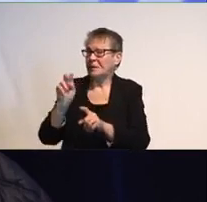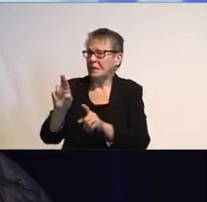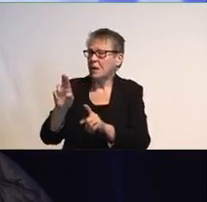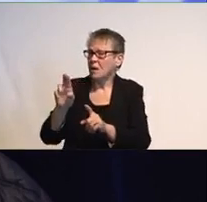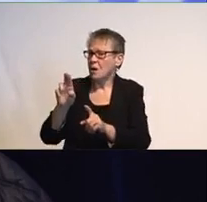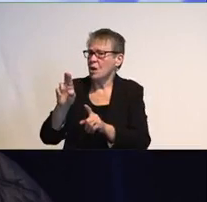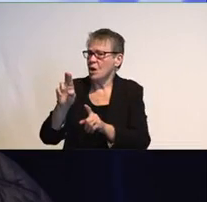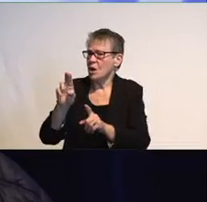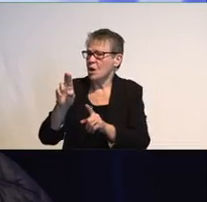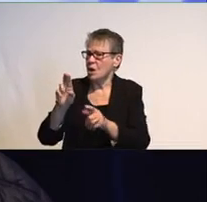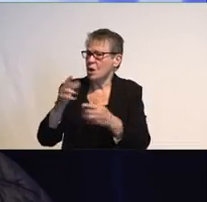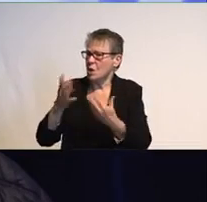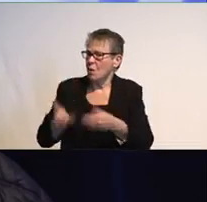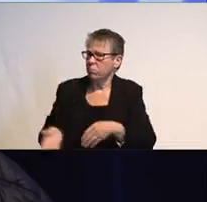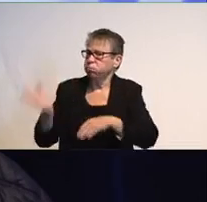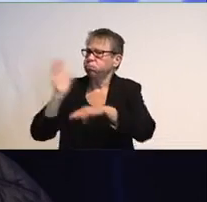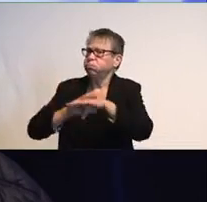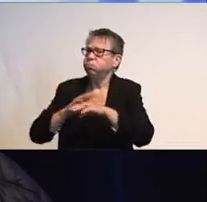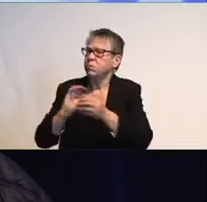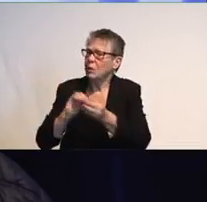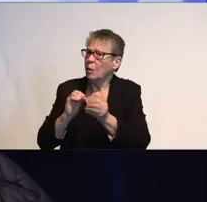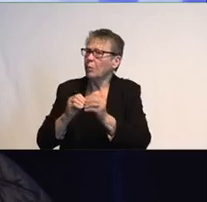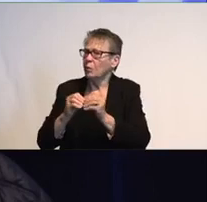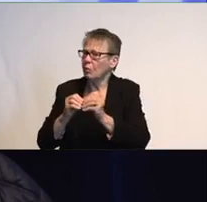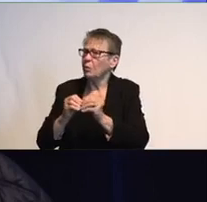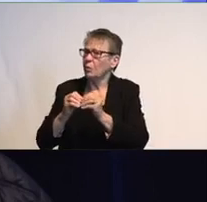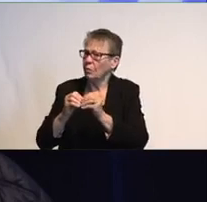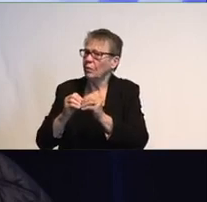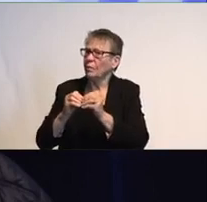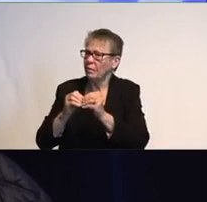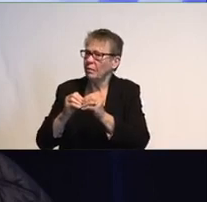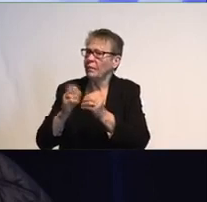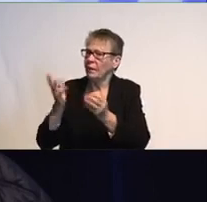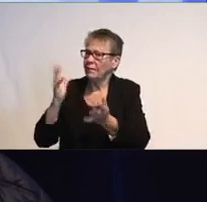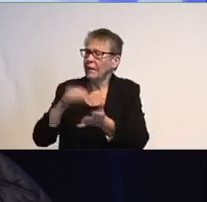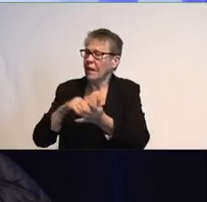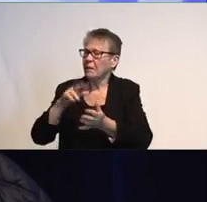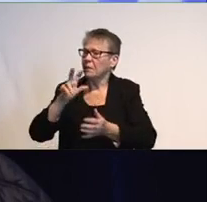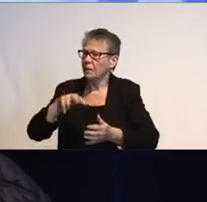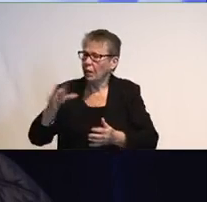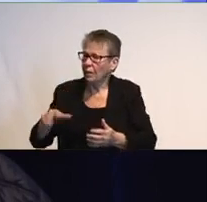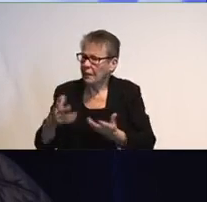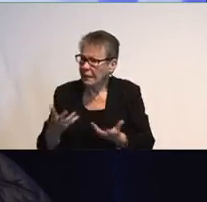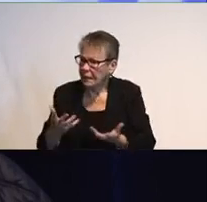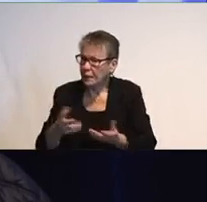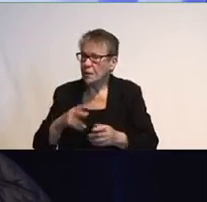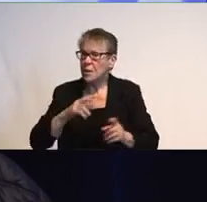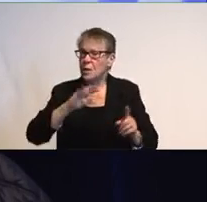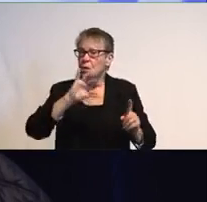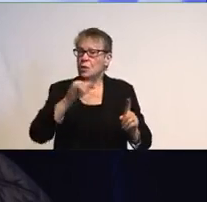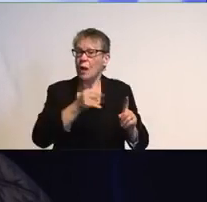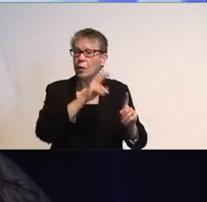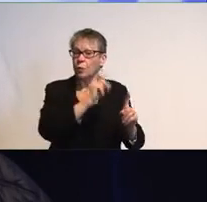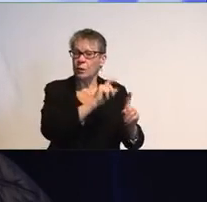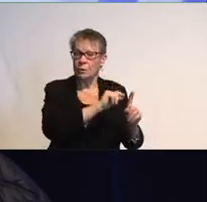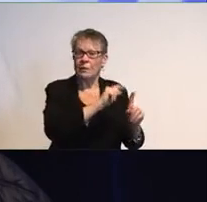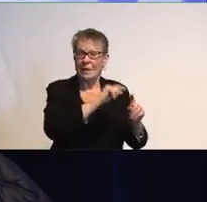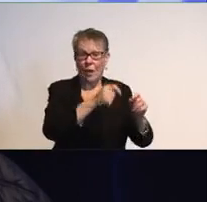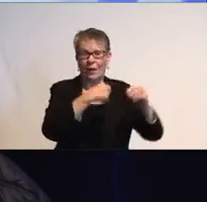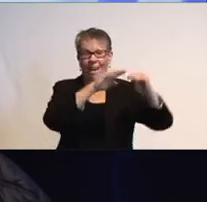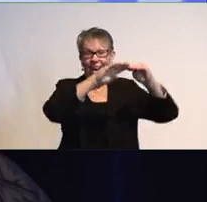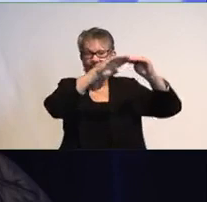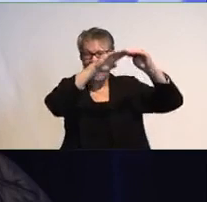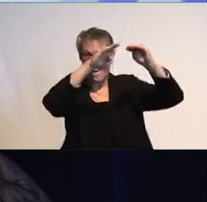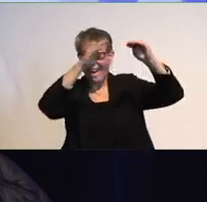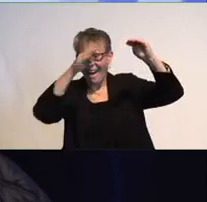6,533, that we have seen since January of 2021. This surge is most likely due to